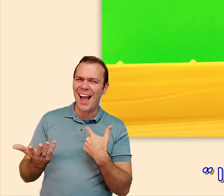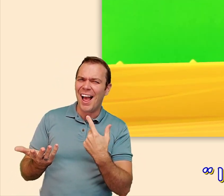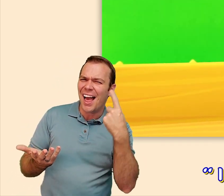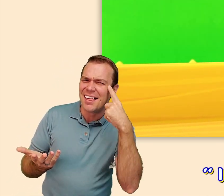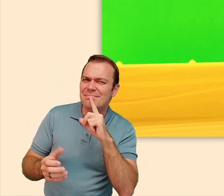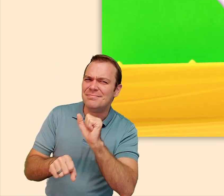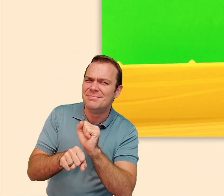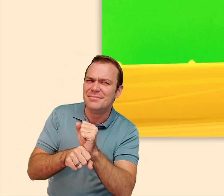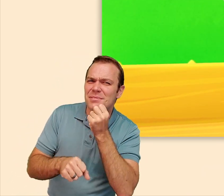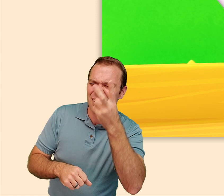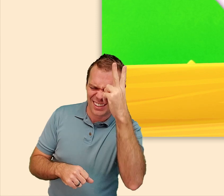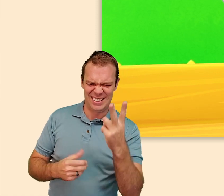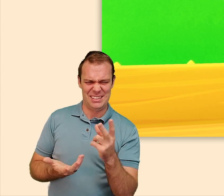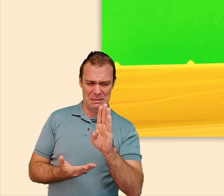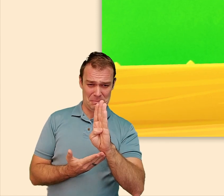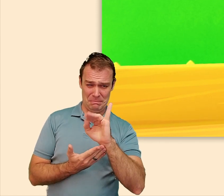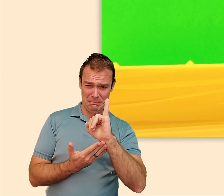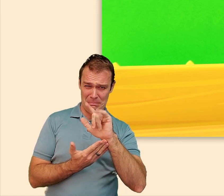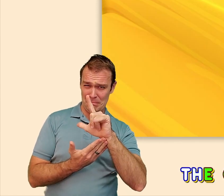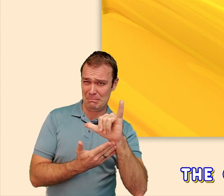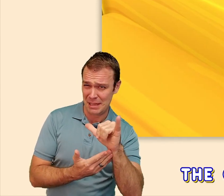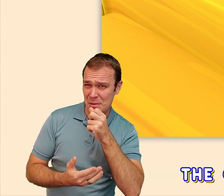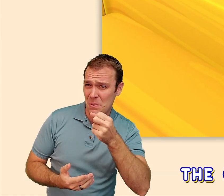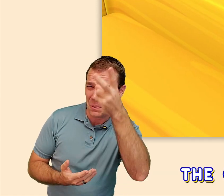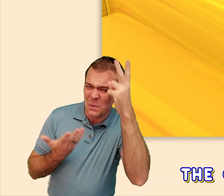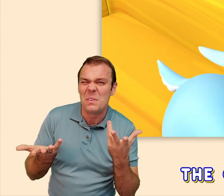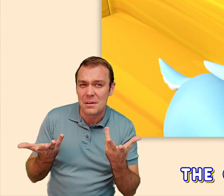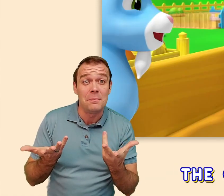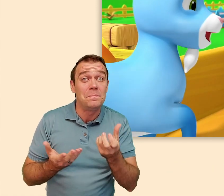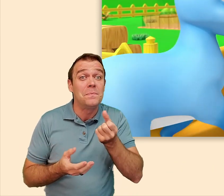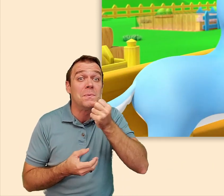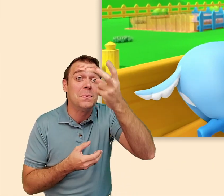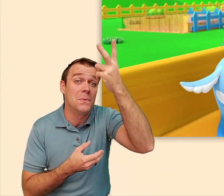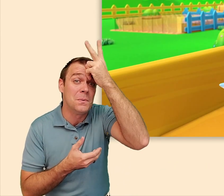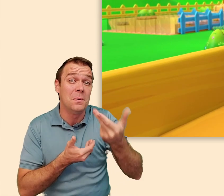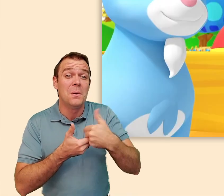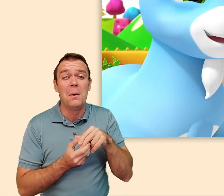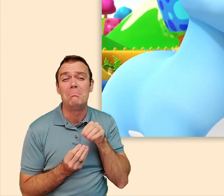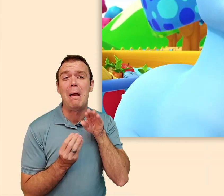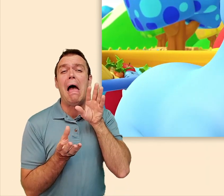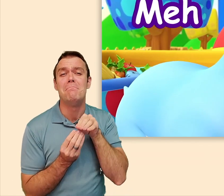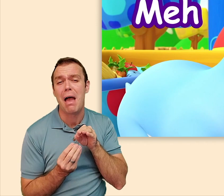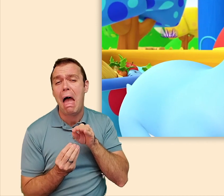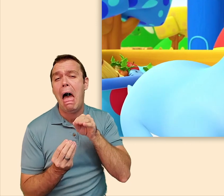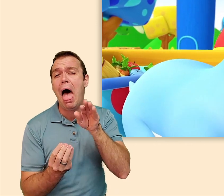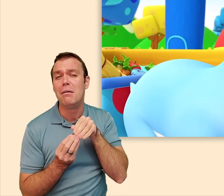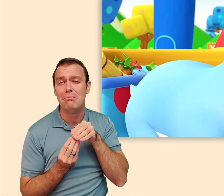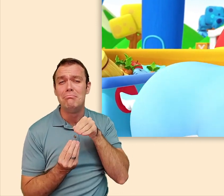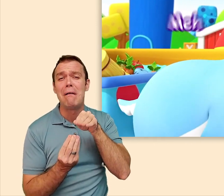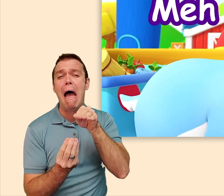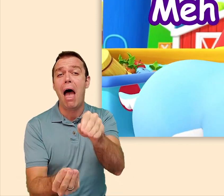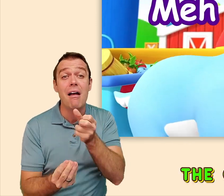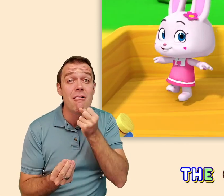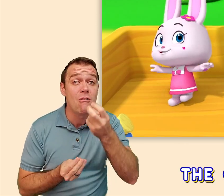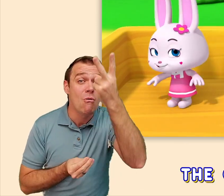was a goat. What's a billy? The goat on the tractor goes meh, meh, meh, meh, meh, meh, meh,